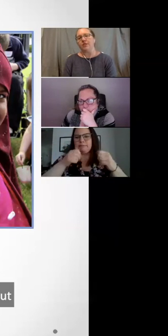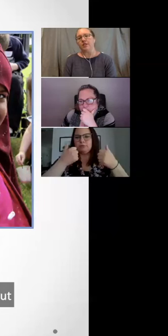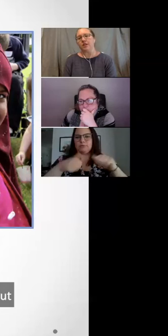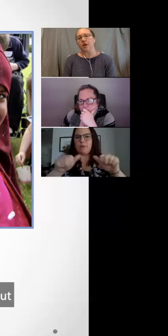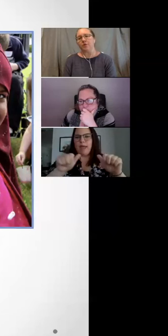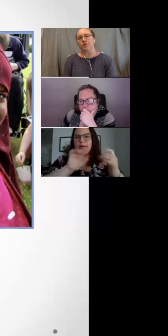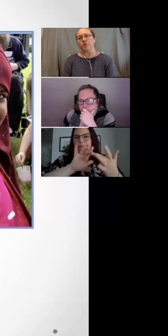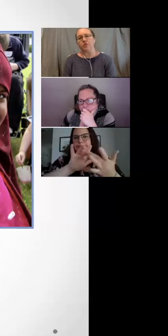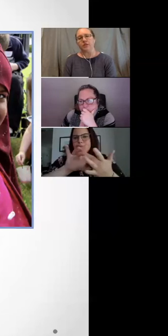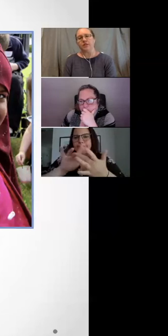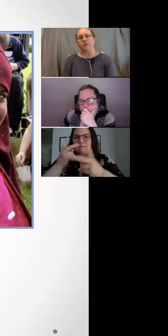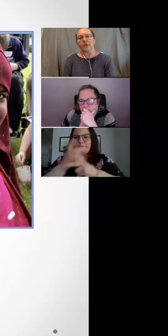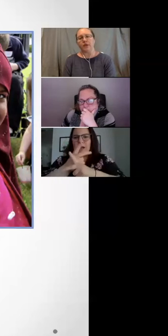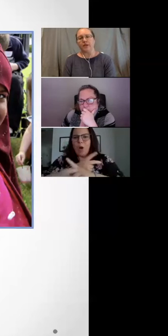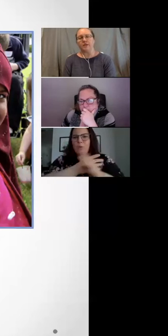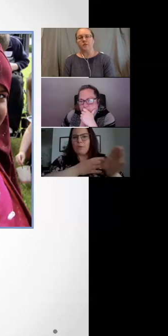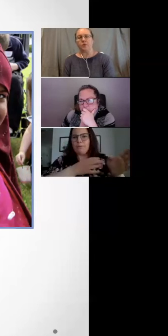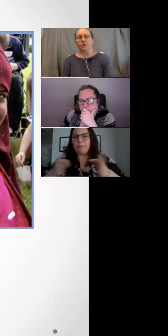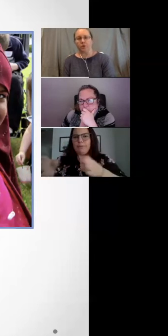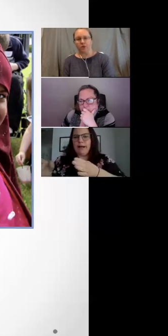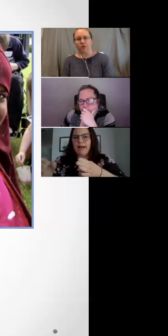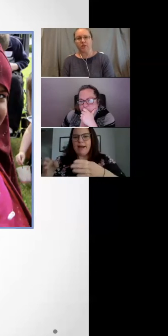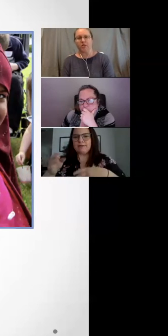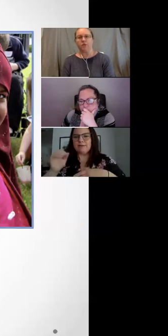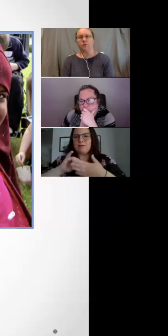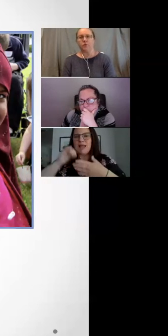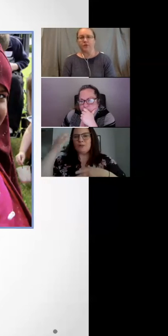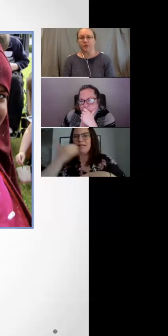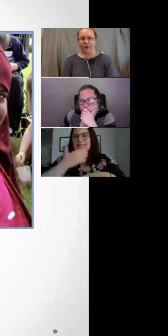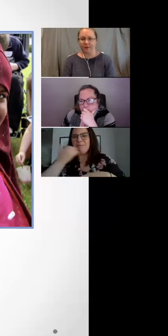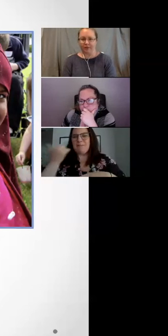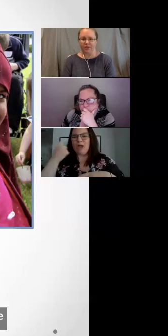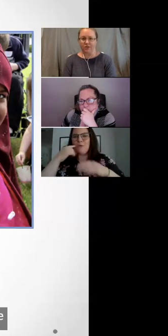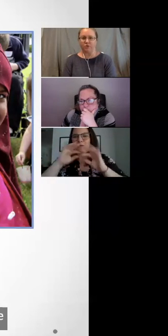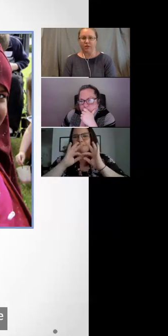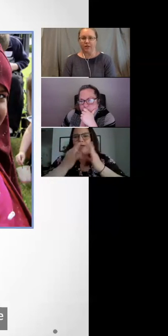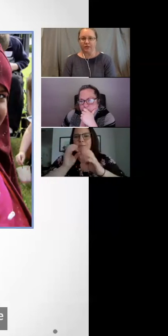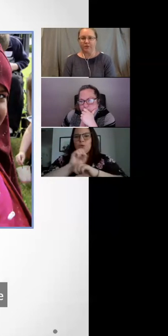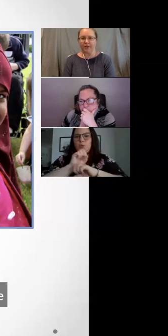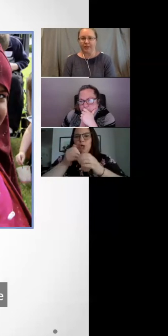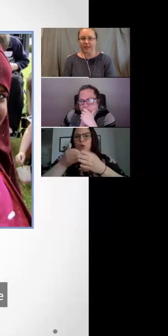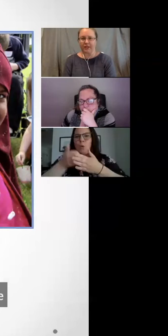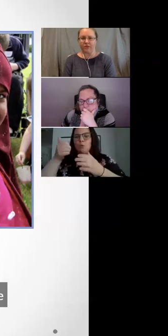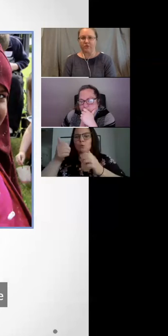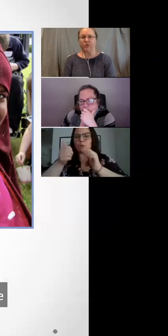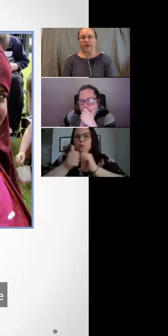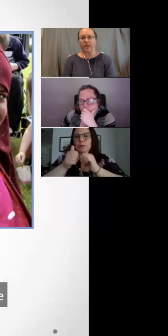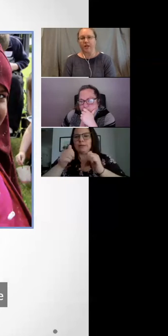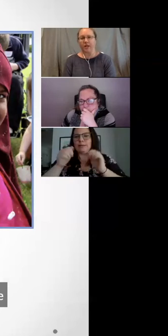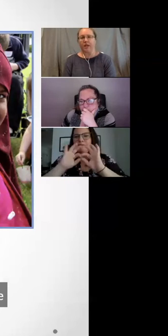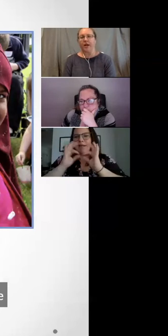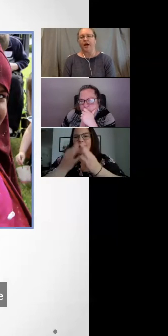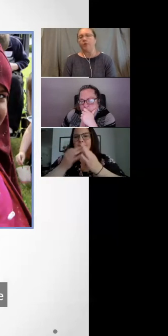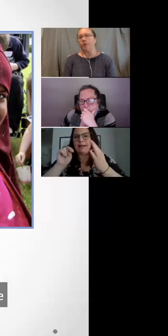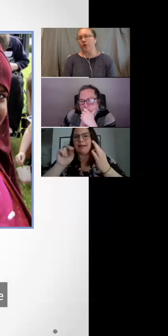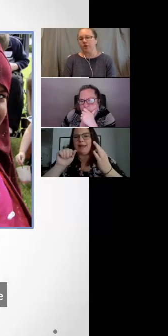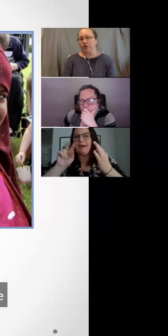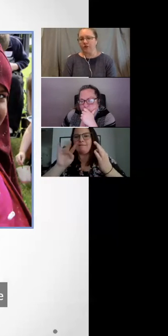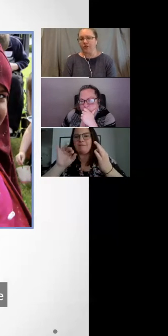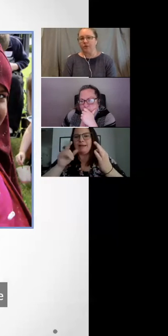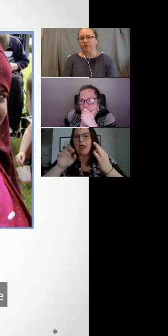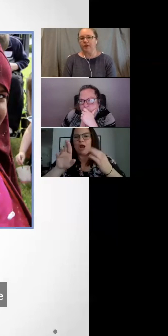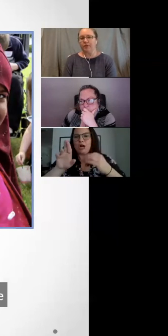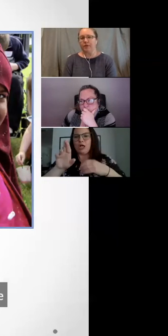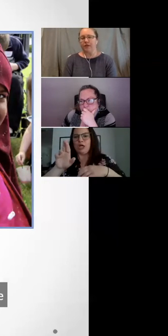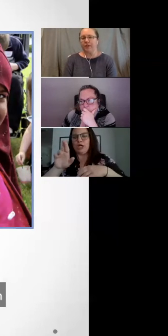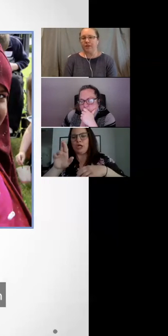different opportunities and ways that we work with families to create these plans together. So again, we work closely